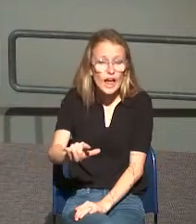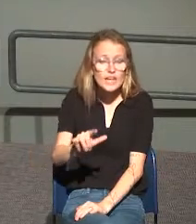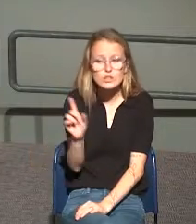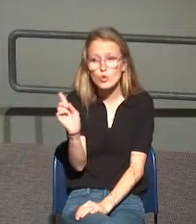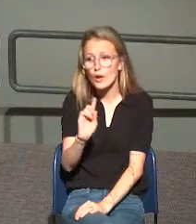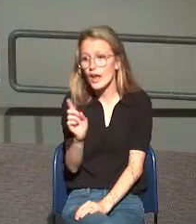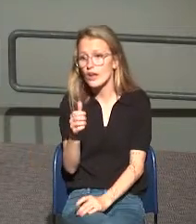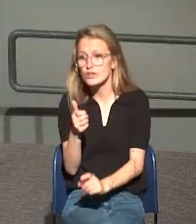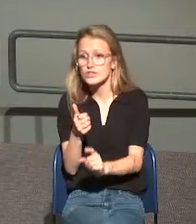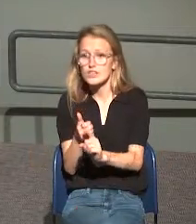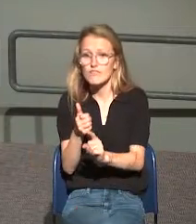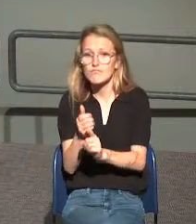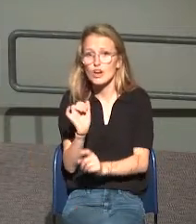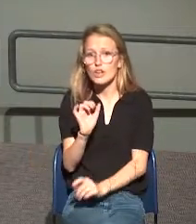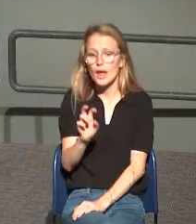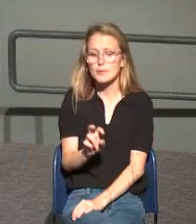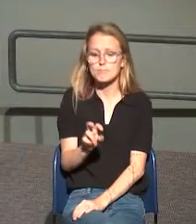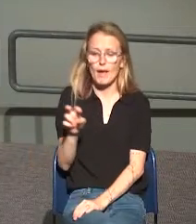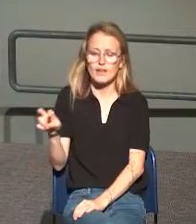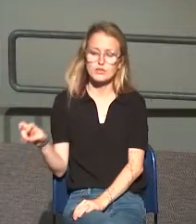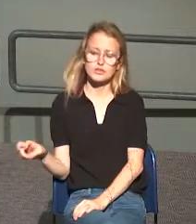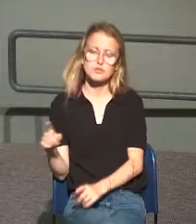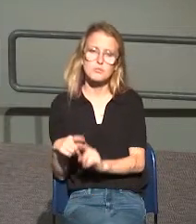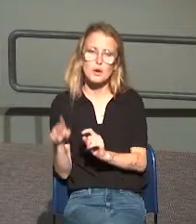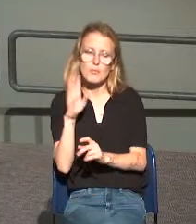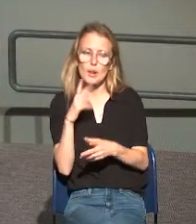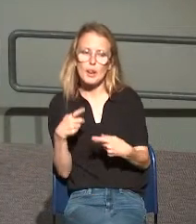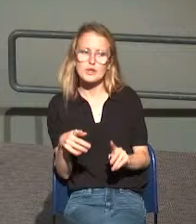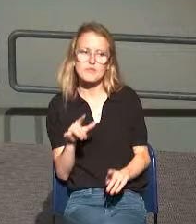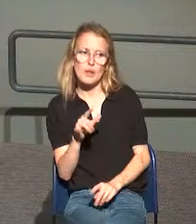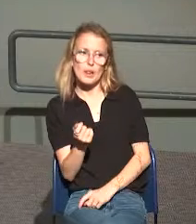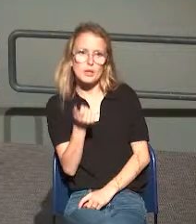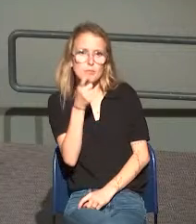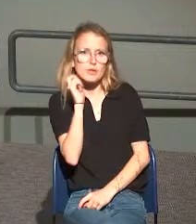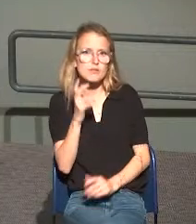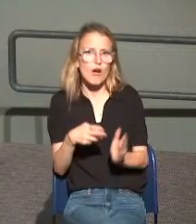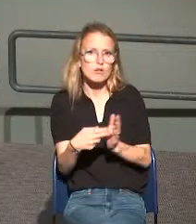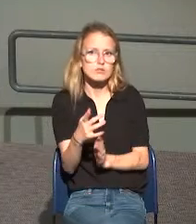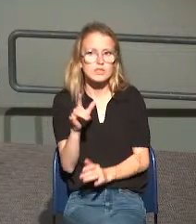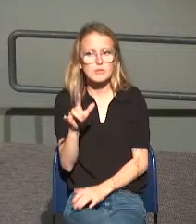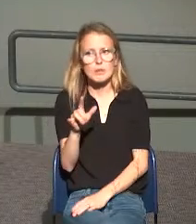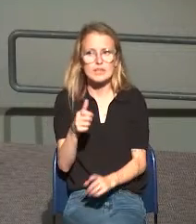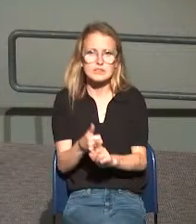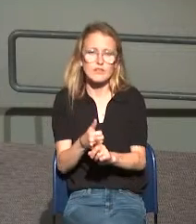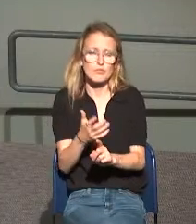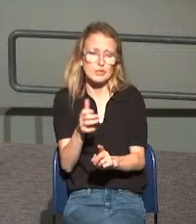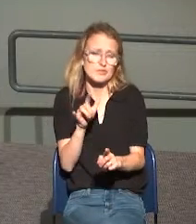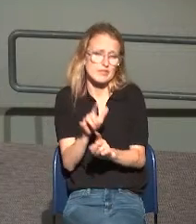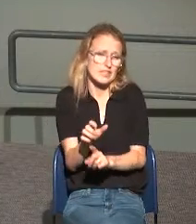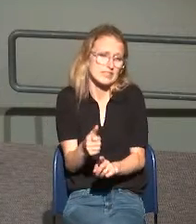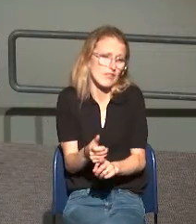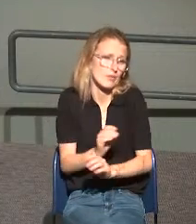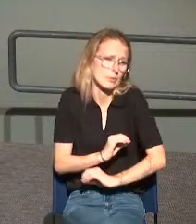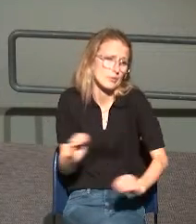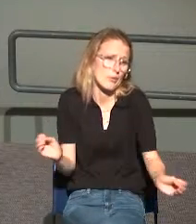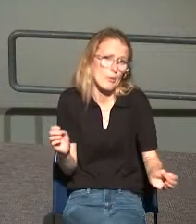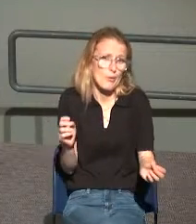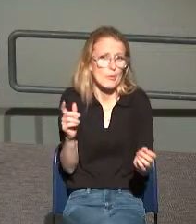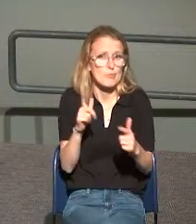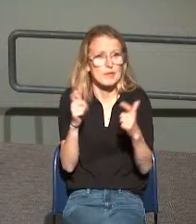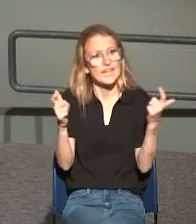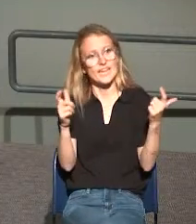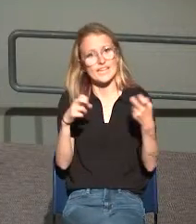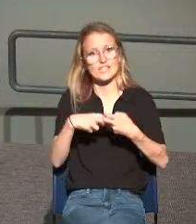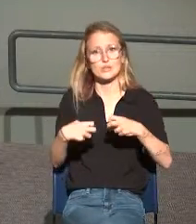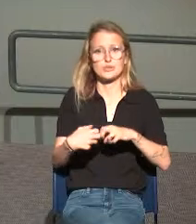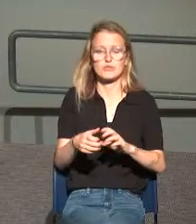you're ostensibly the passenger, but you know what, they'll let you fly a little bit because honestly, the airplane just kind of wants to fly itself. Just